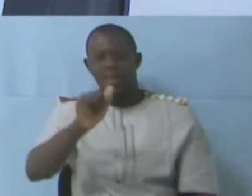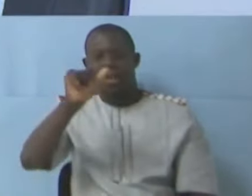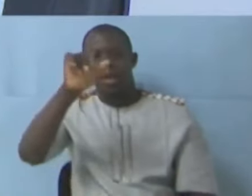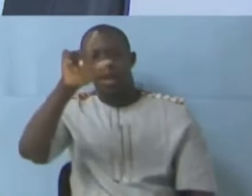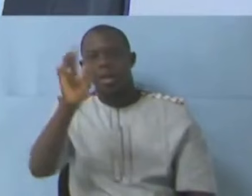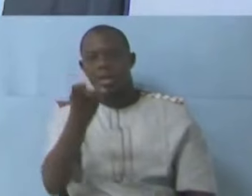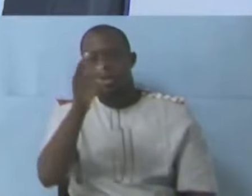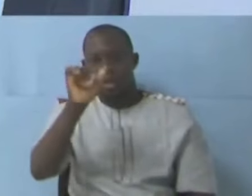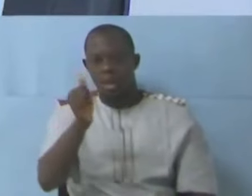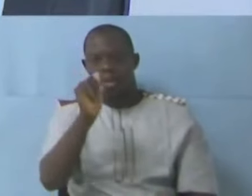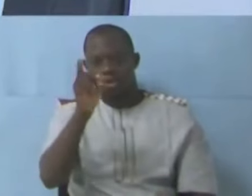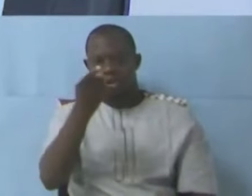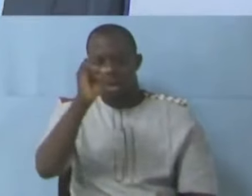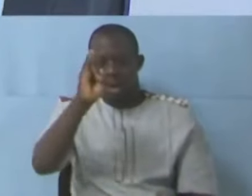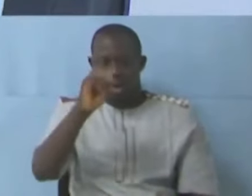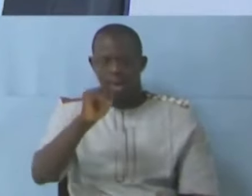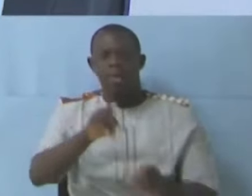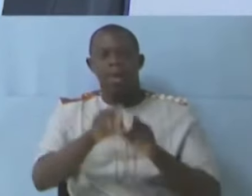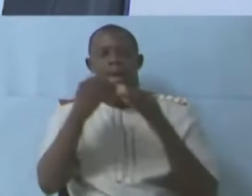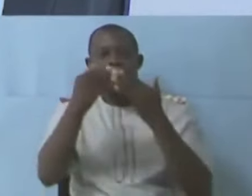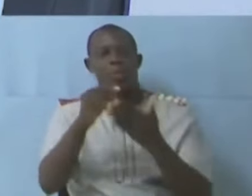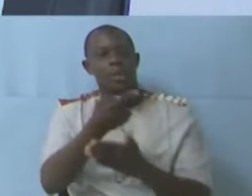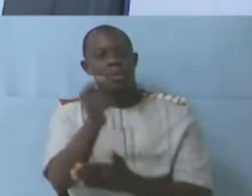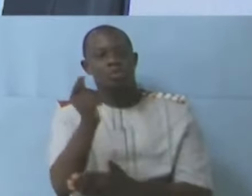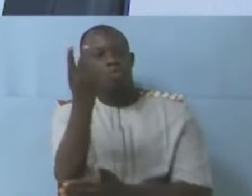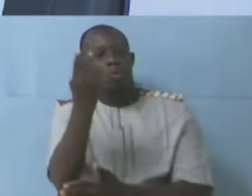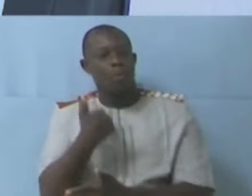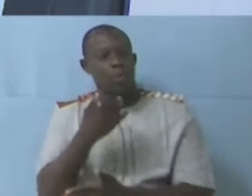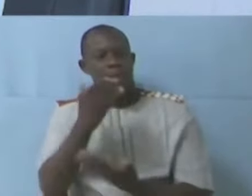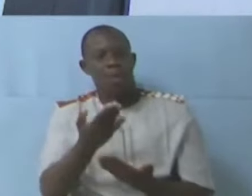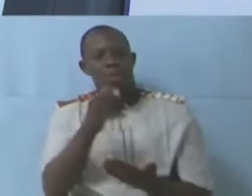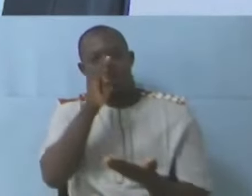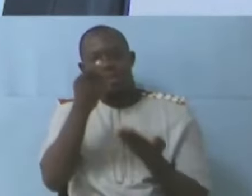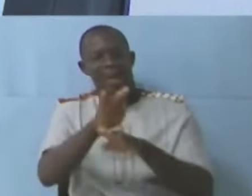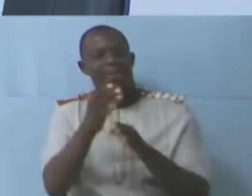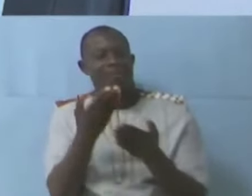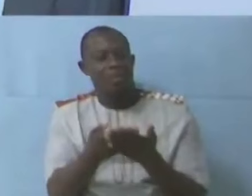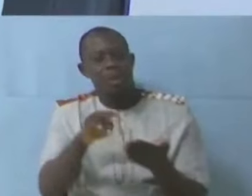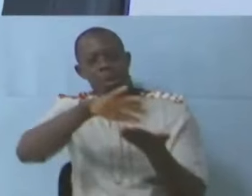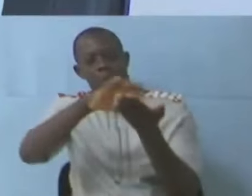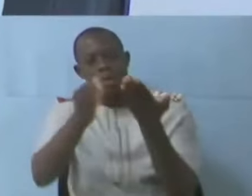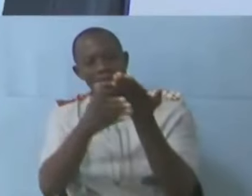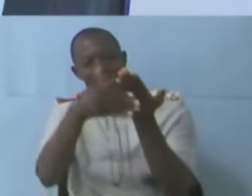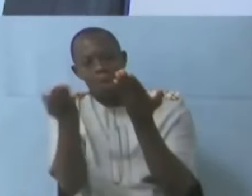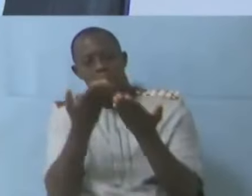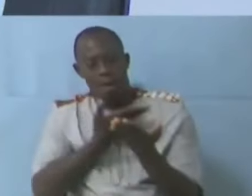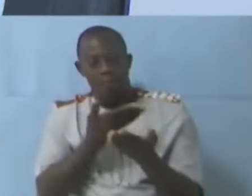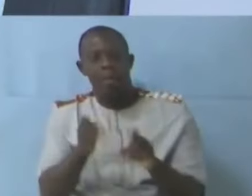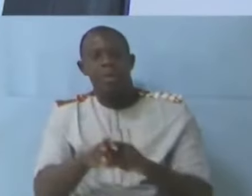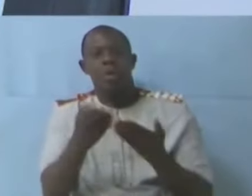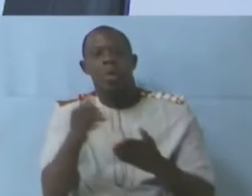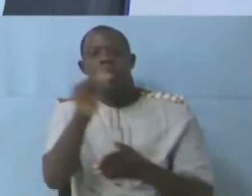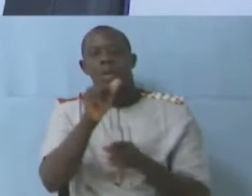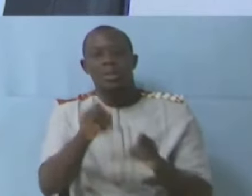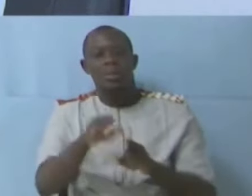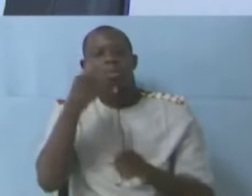these two people are already gone down so we have to leave because sun satellite phone ci nekatu ton di dem. Because China, but them. Then our satellite